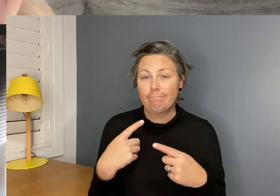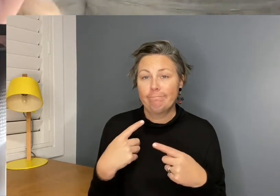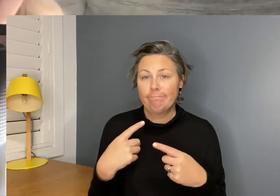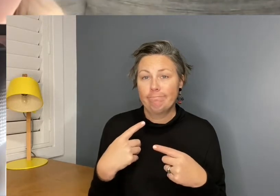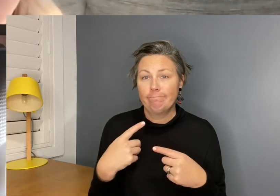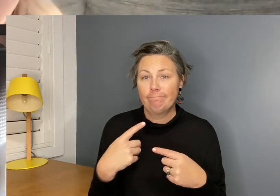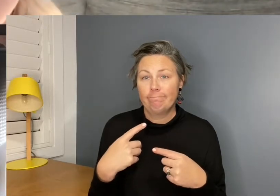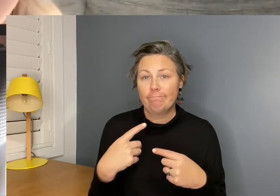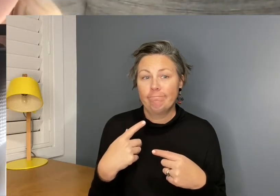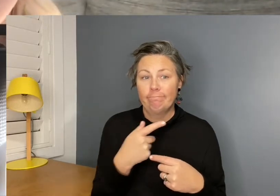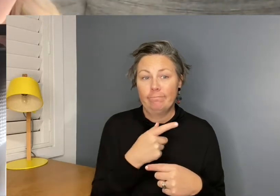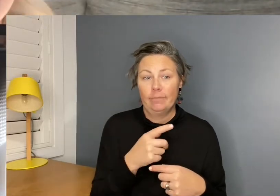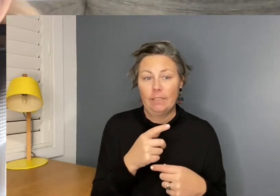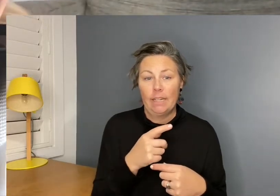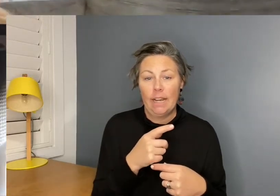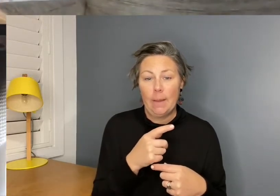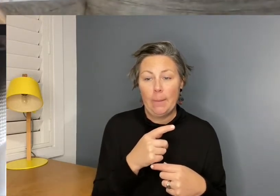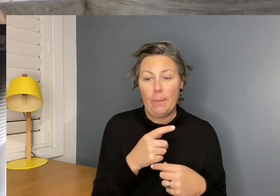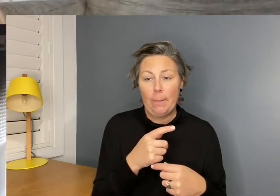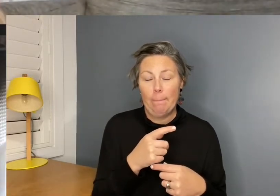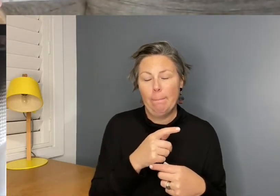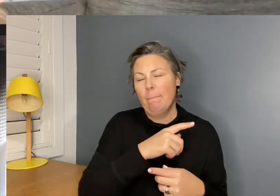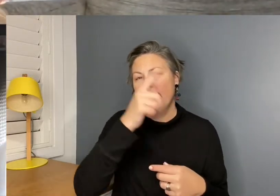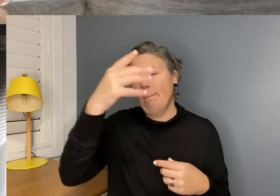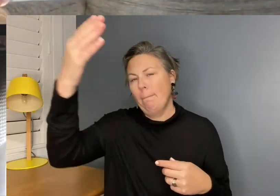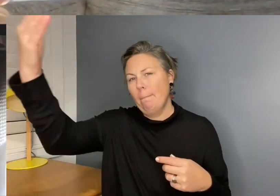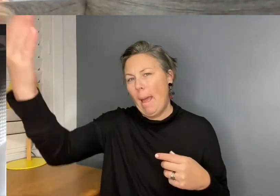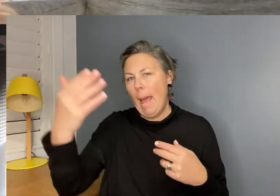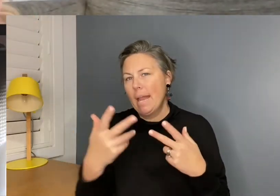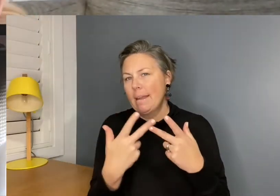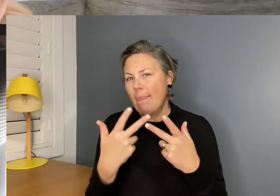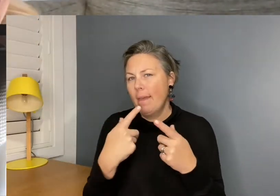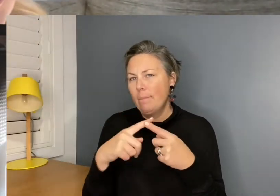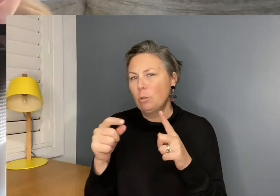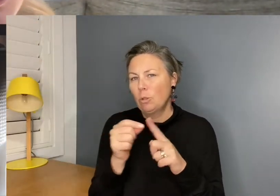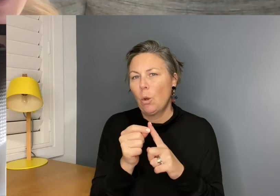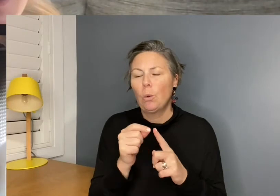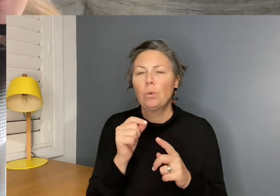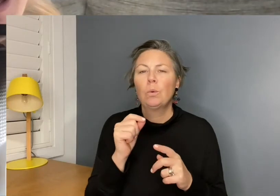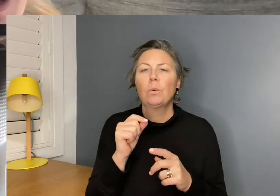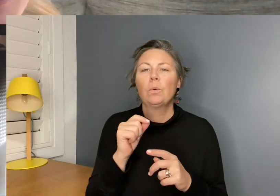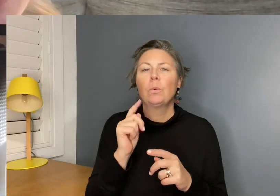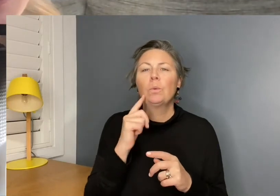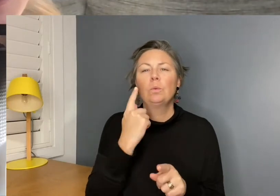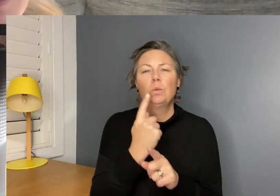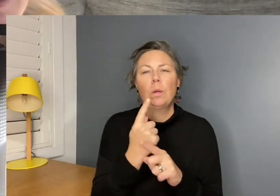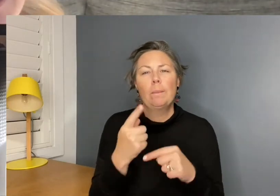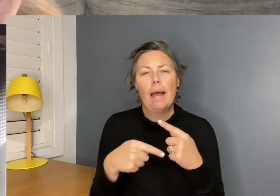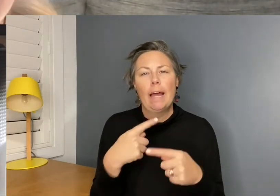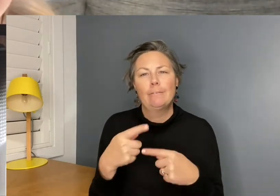the first few weeks on a later episode, and we're going to talk a little bit about,